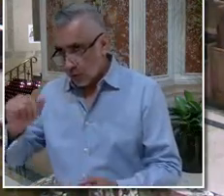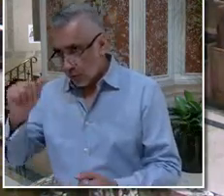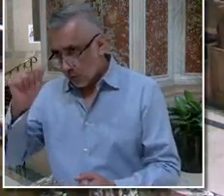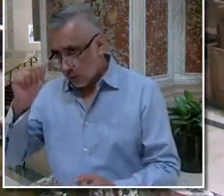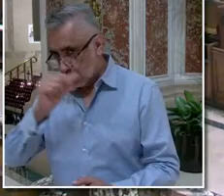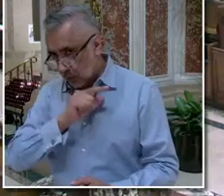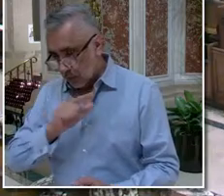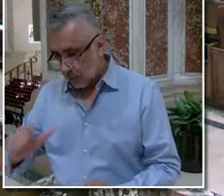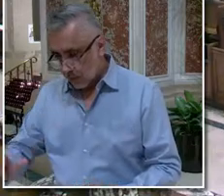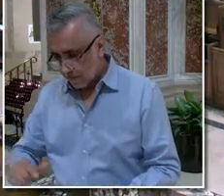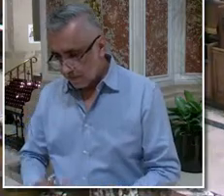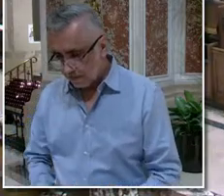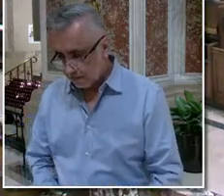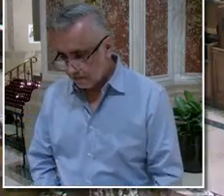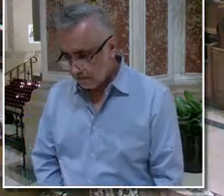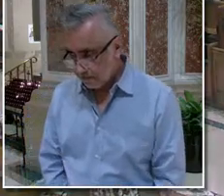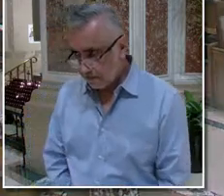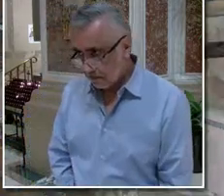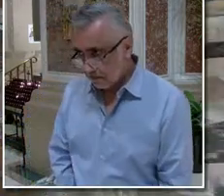O Lord.